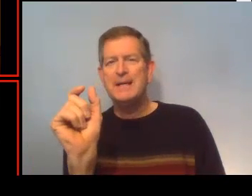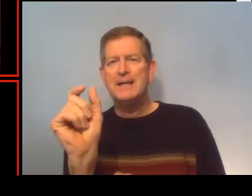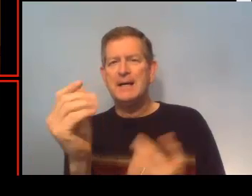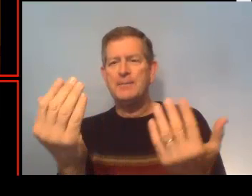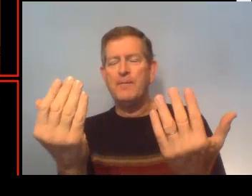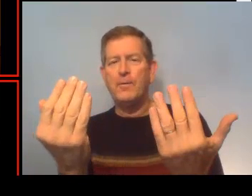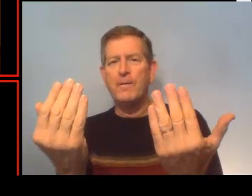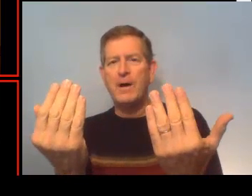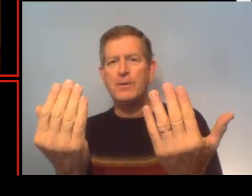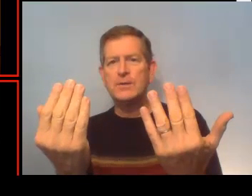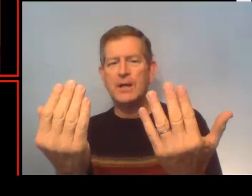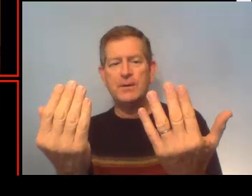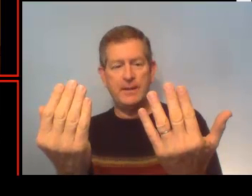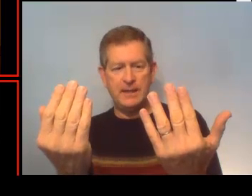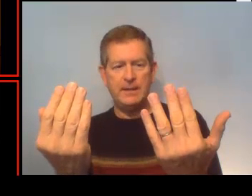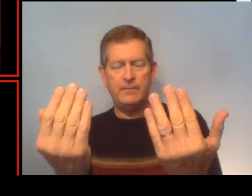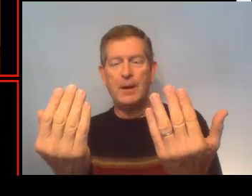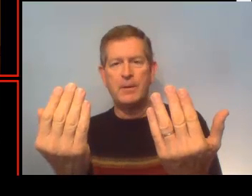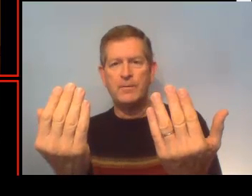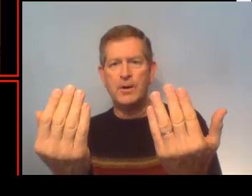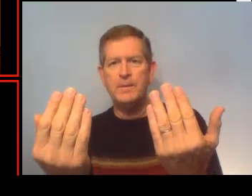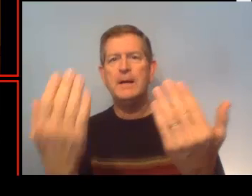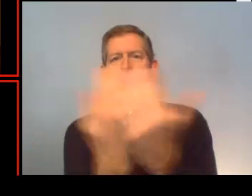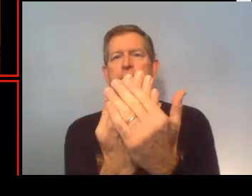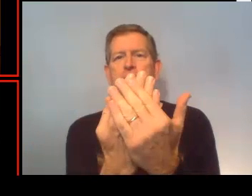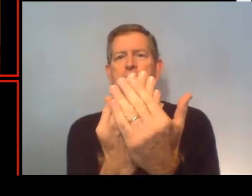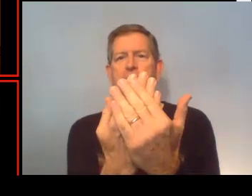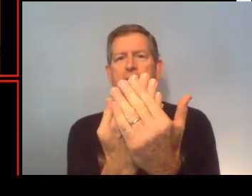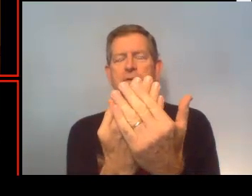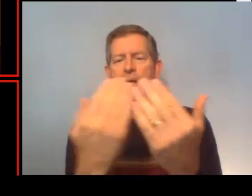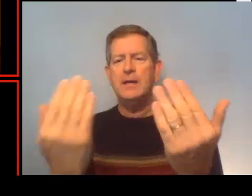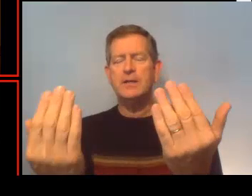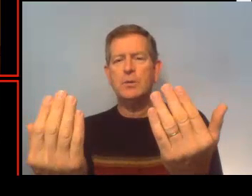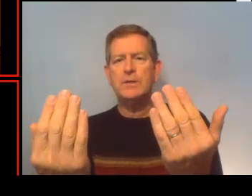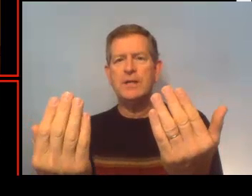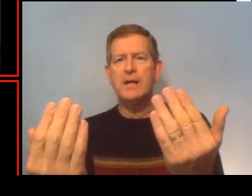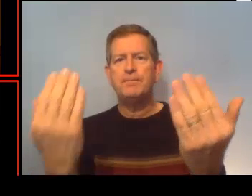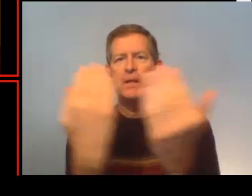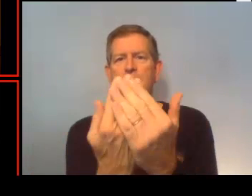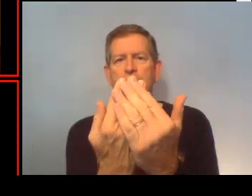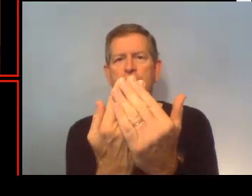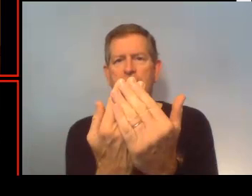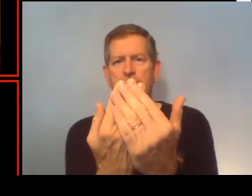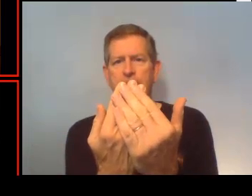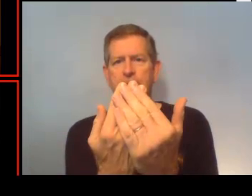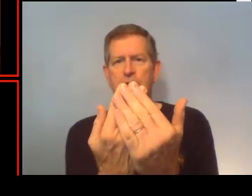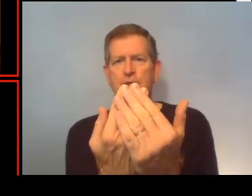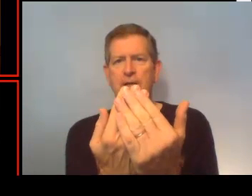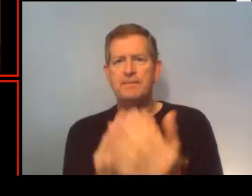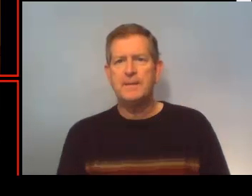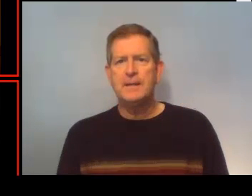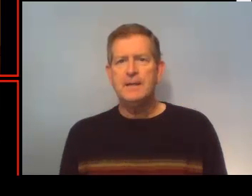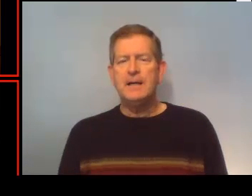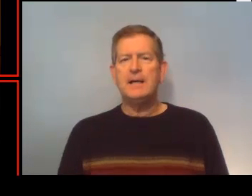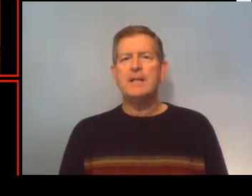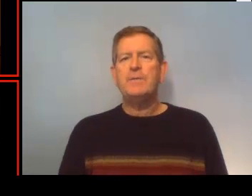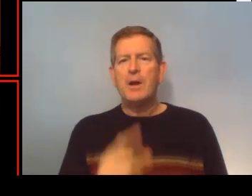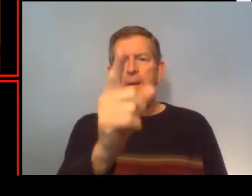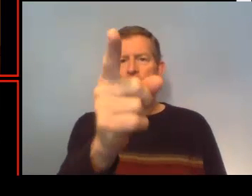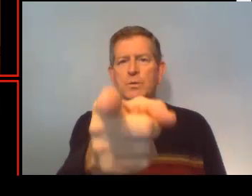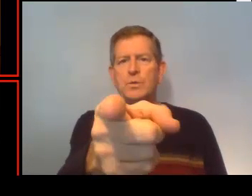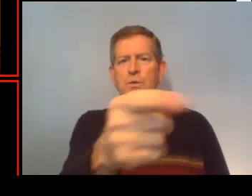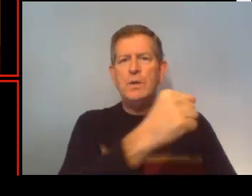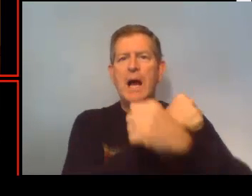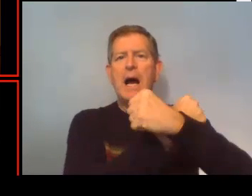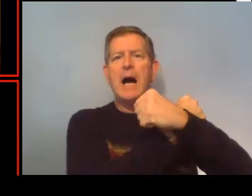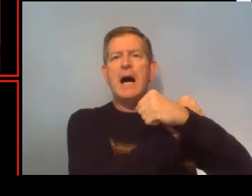e, before a vowel sound in the following verb, contracts. And so we say j'ai. That's followed